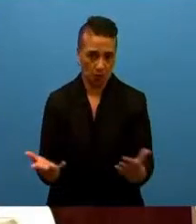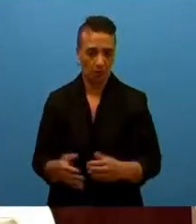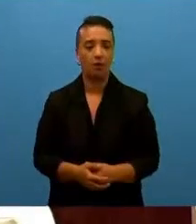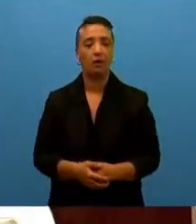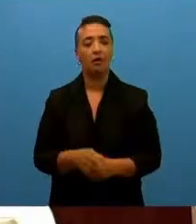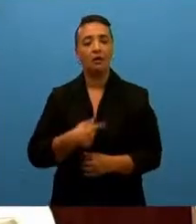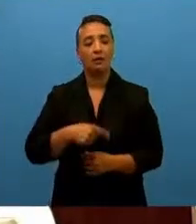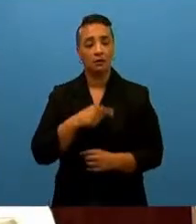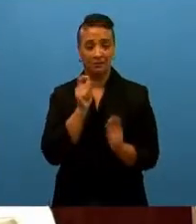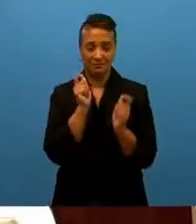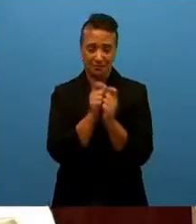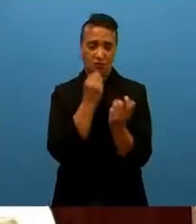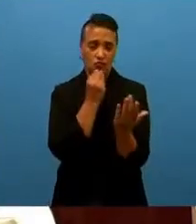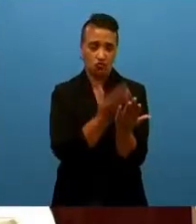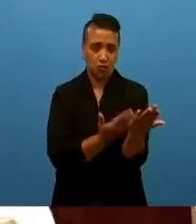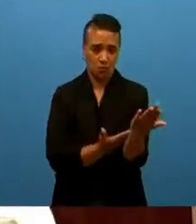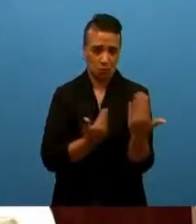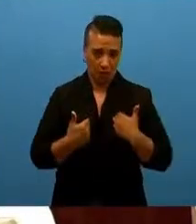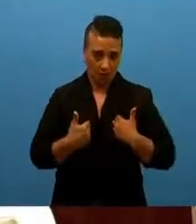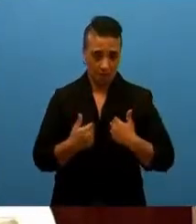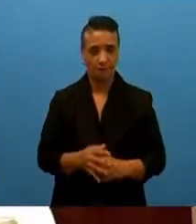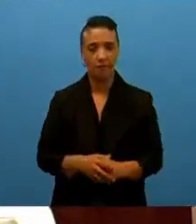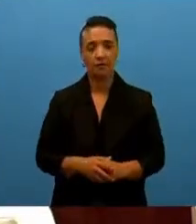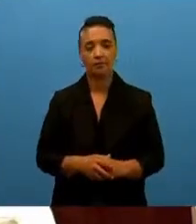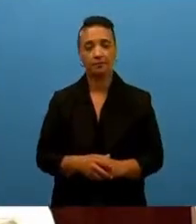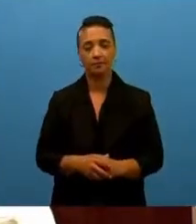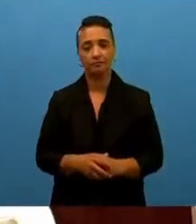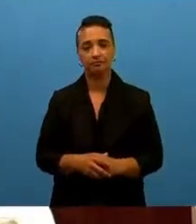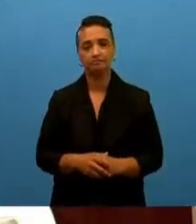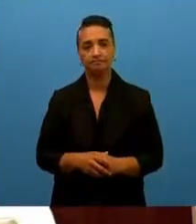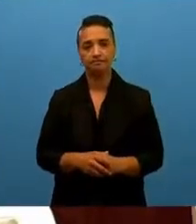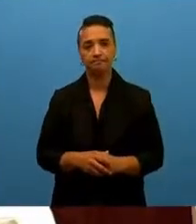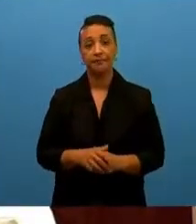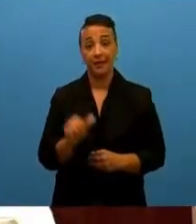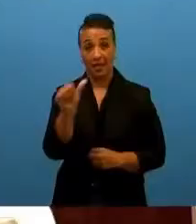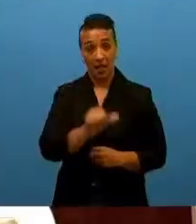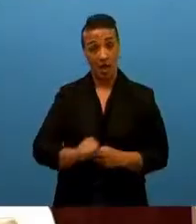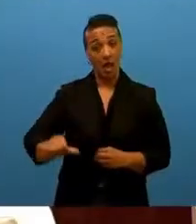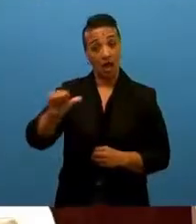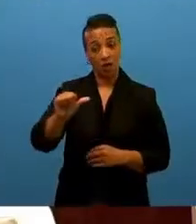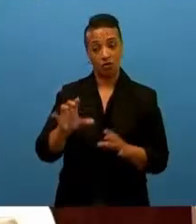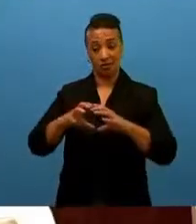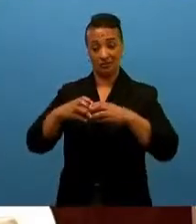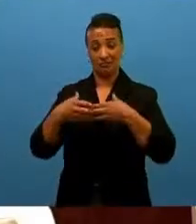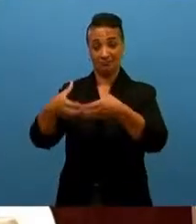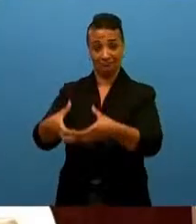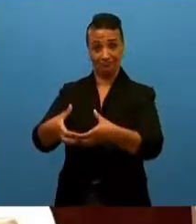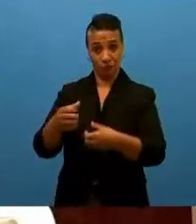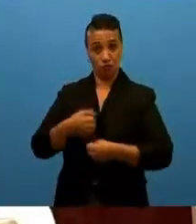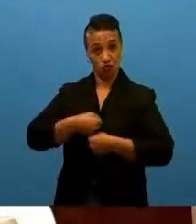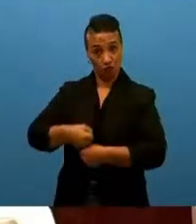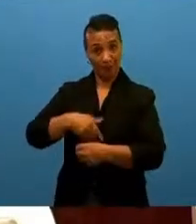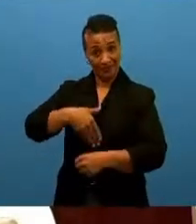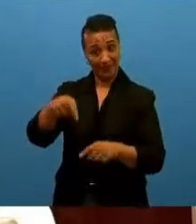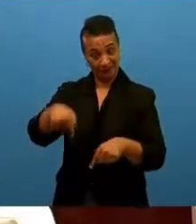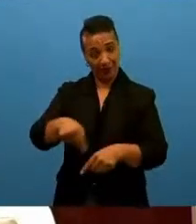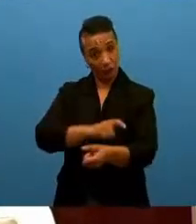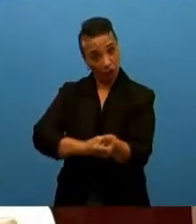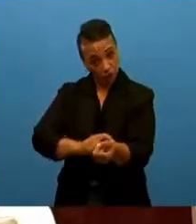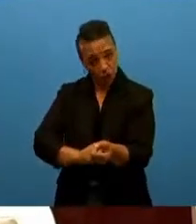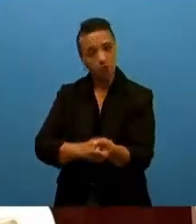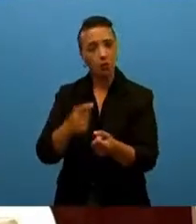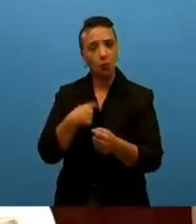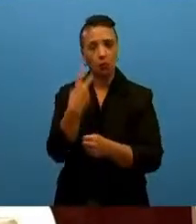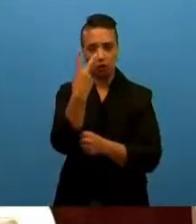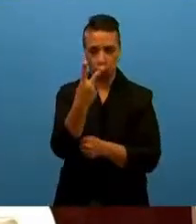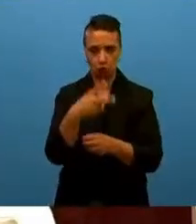specific recommendations. Indigenous representatives from Asia actively participated in the 2